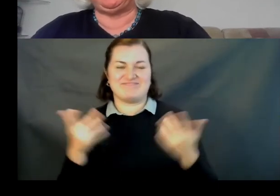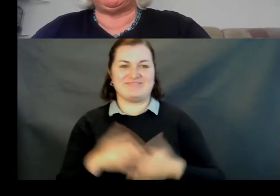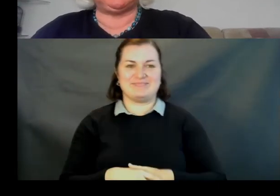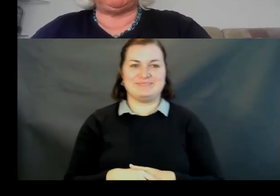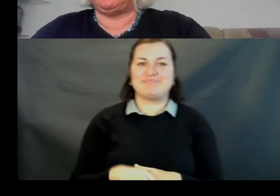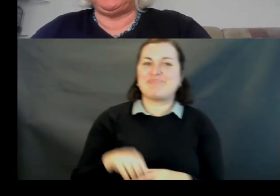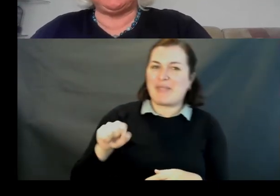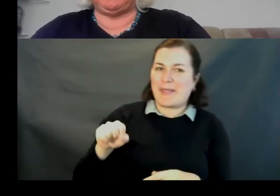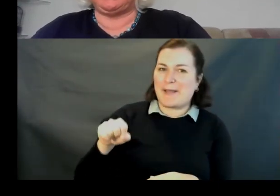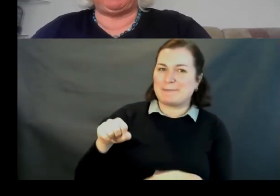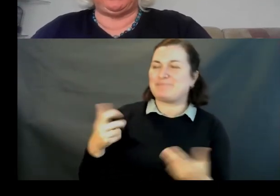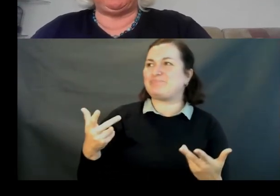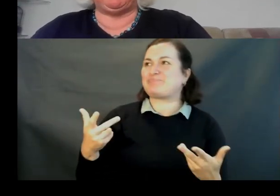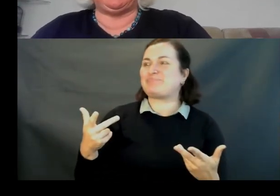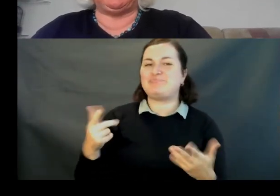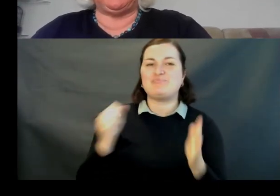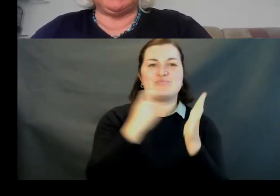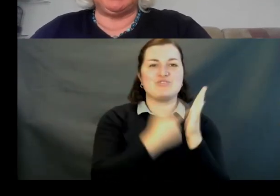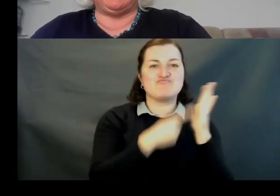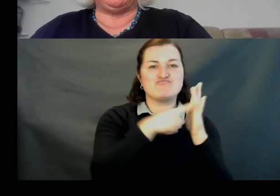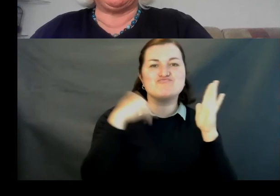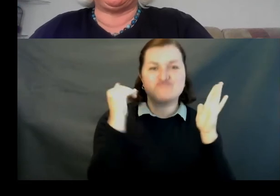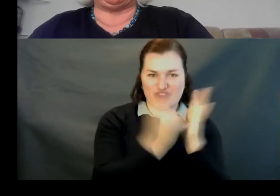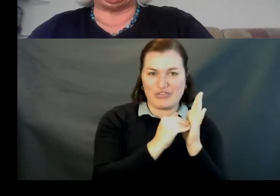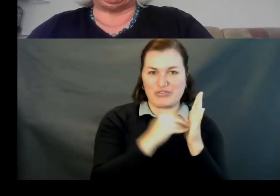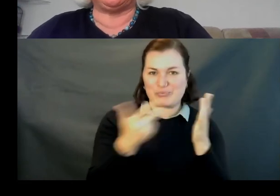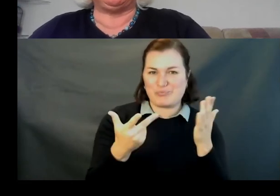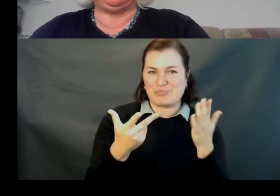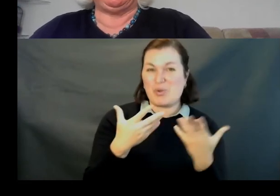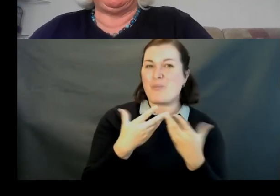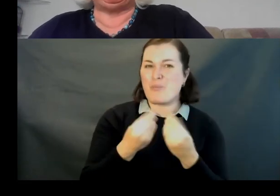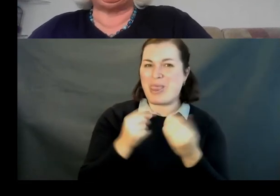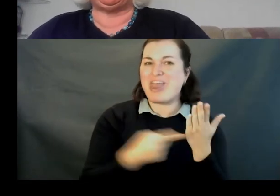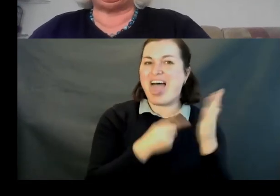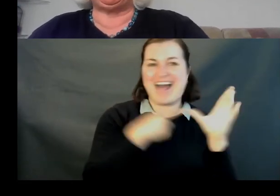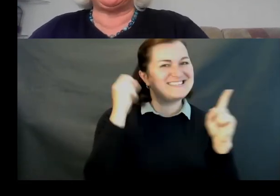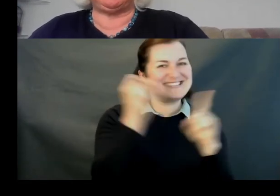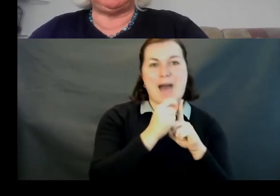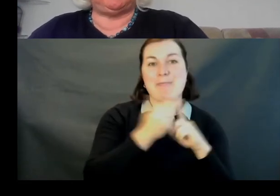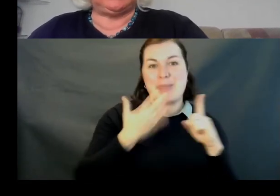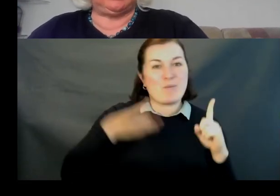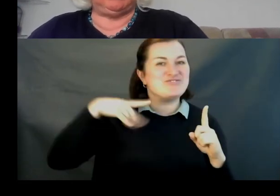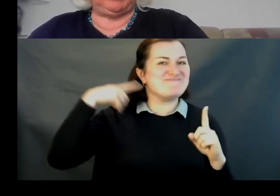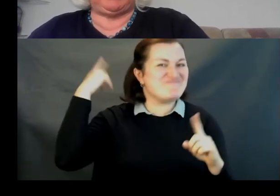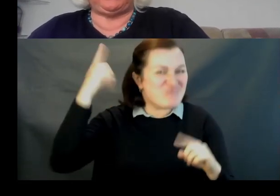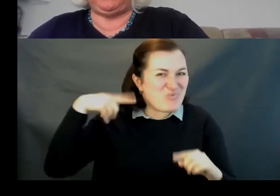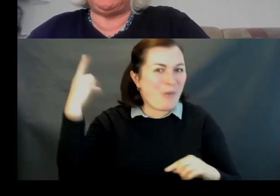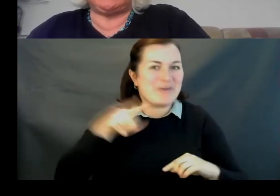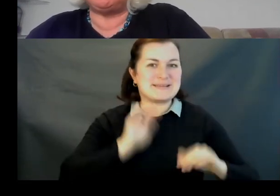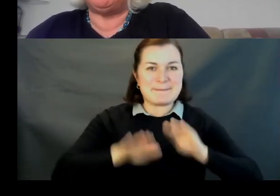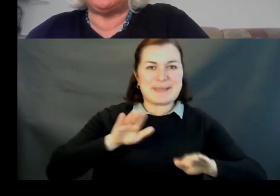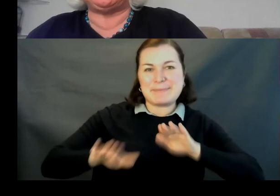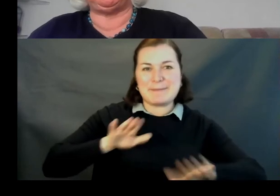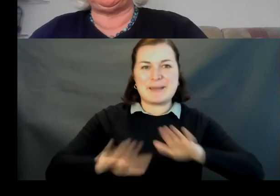With the dance you just let the tap go. They want to hear the noise. They don't, that's right, you don't want to, you know, if you've got a piece of a Matthew